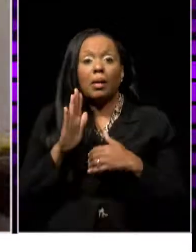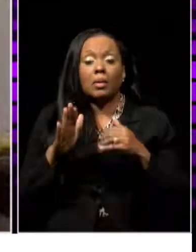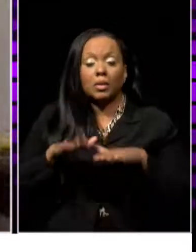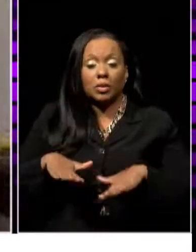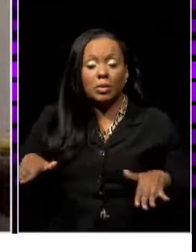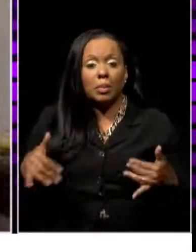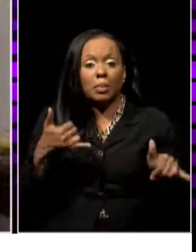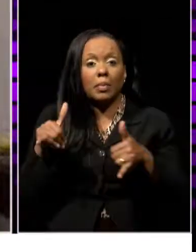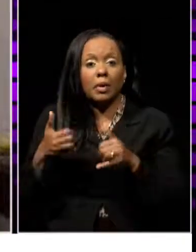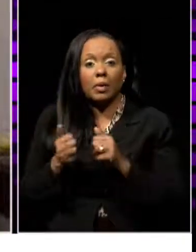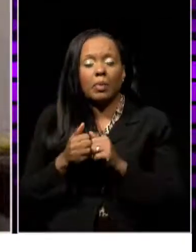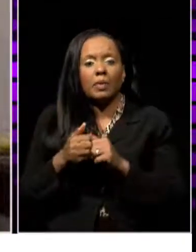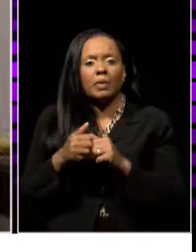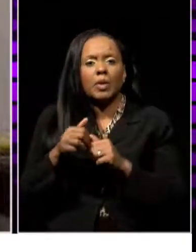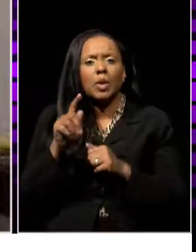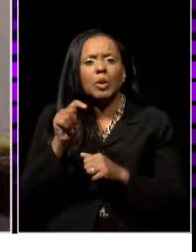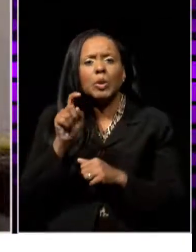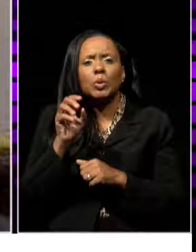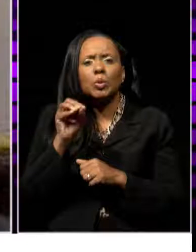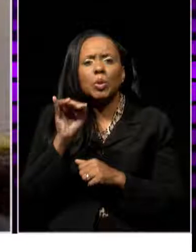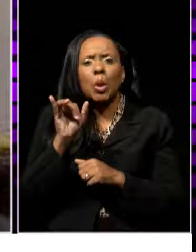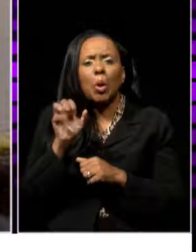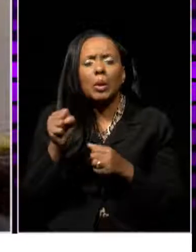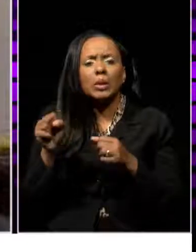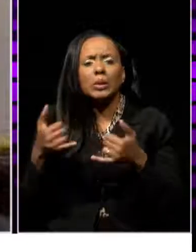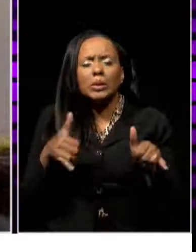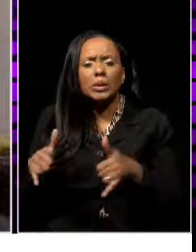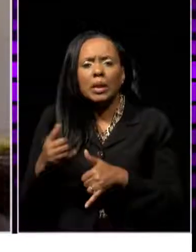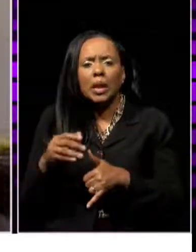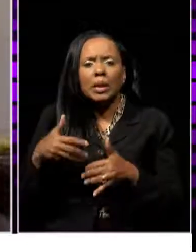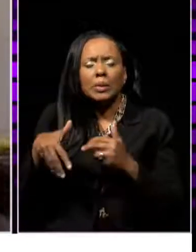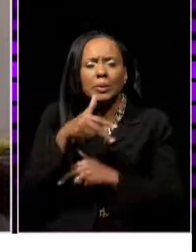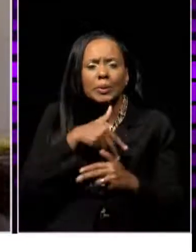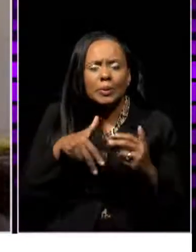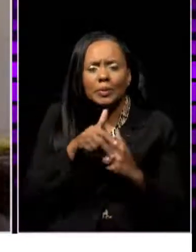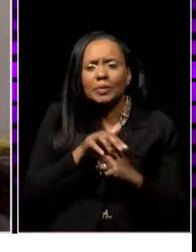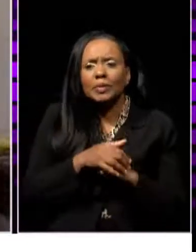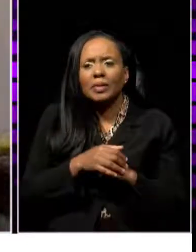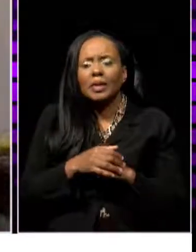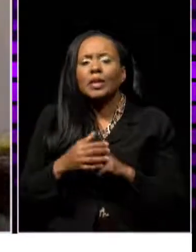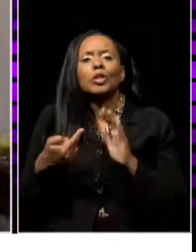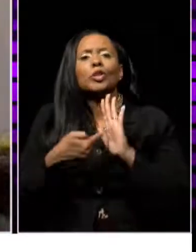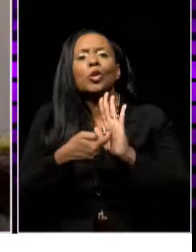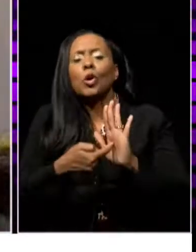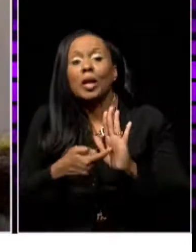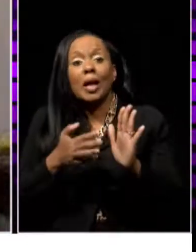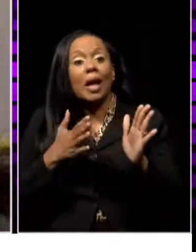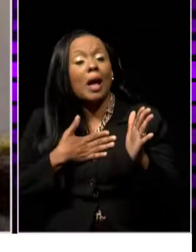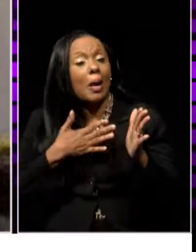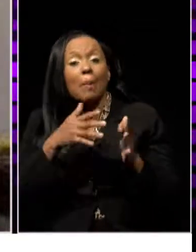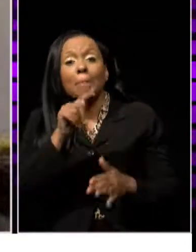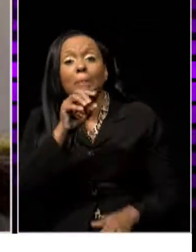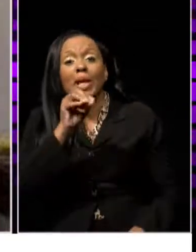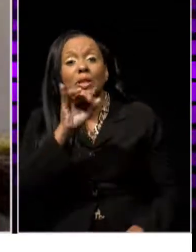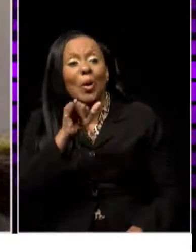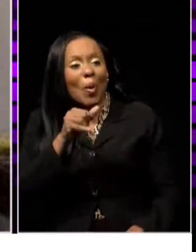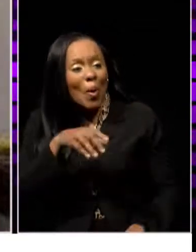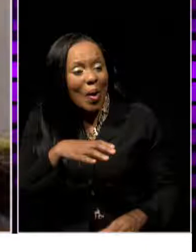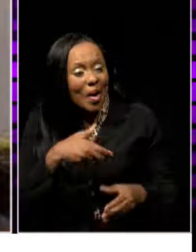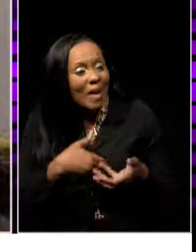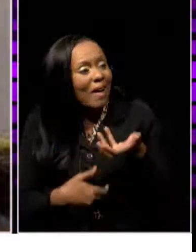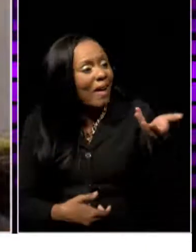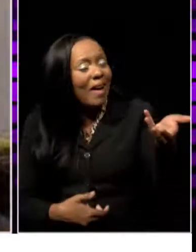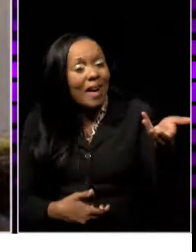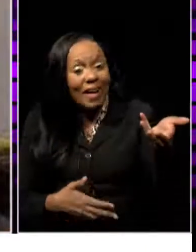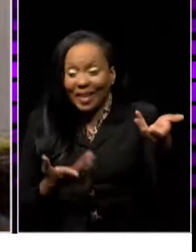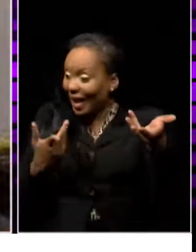they're both playing and interacting and maybe showing each other the type of toy that they have. So that is the biggest type of play that can be